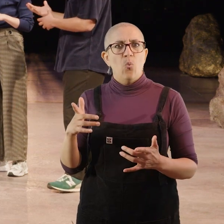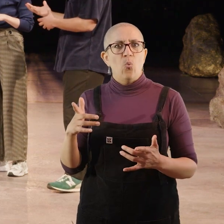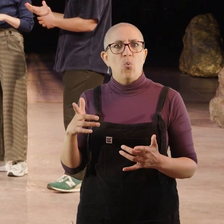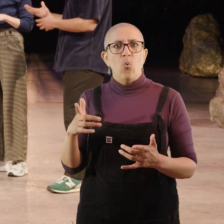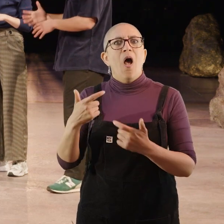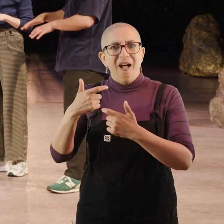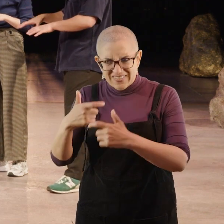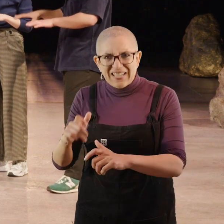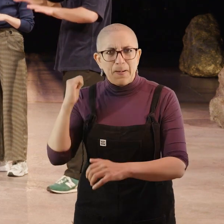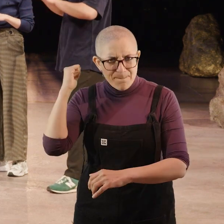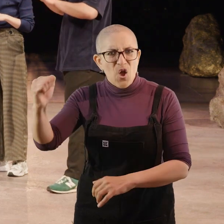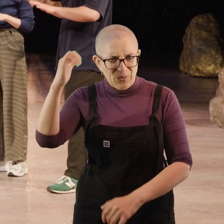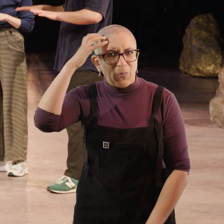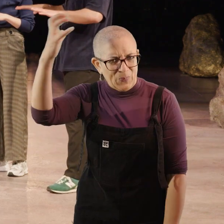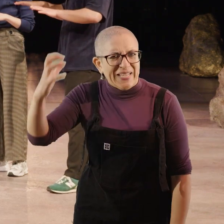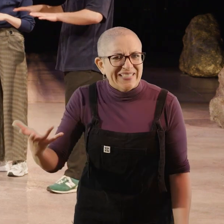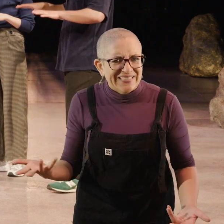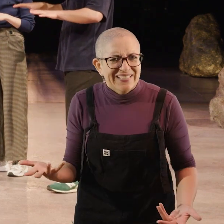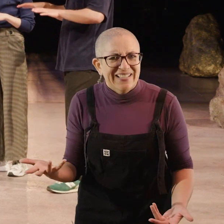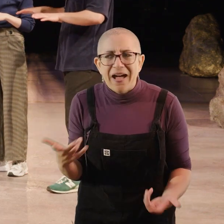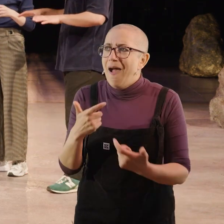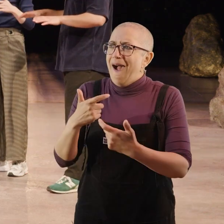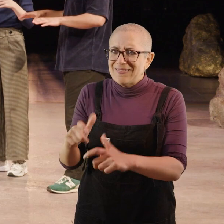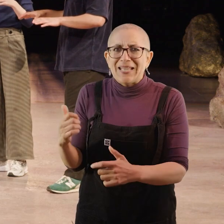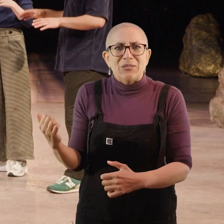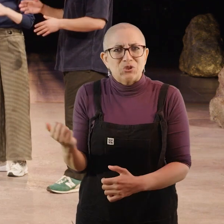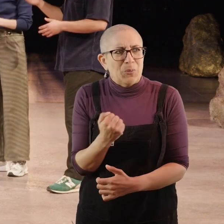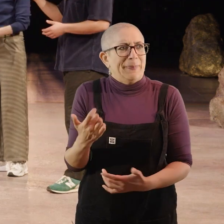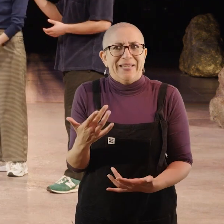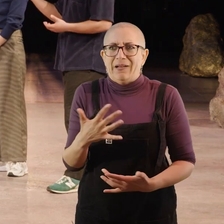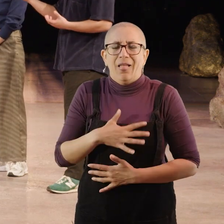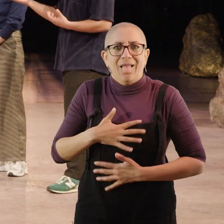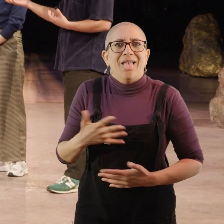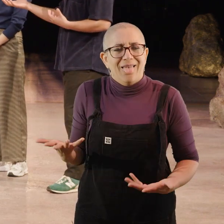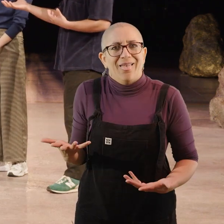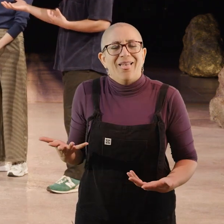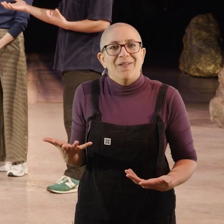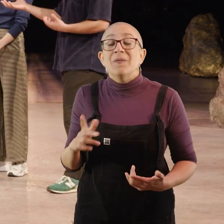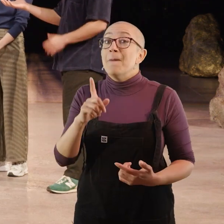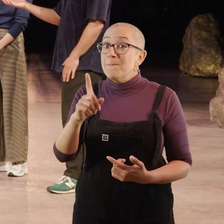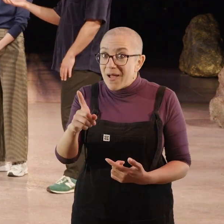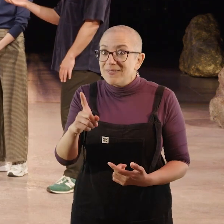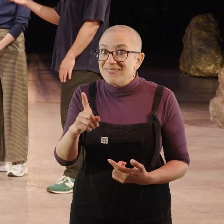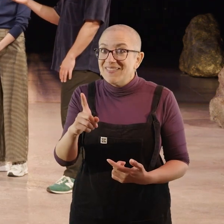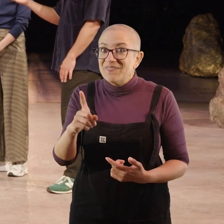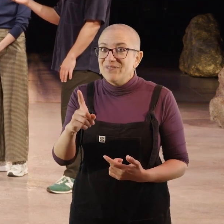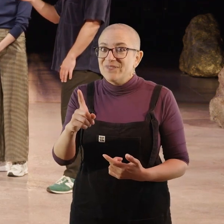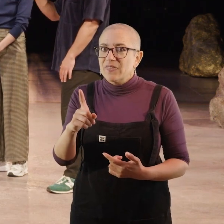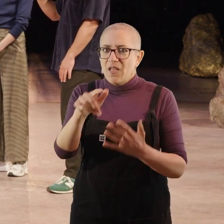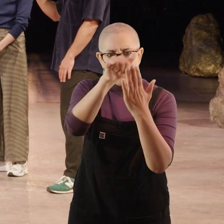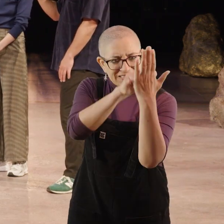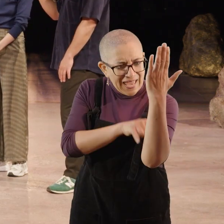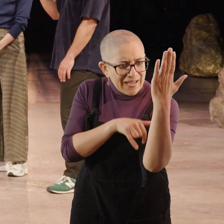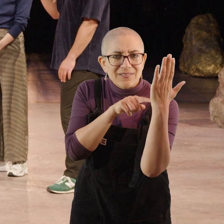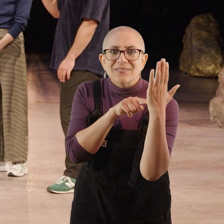have murdered the queen. It should still So have this let's- energy. But it also made it made the sections of text